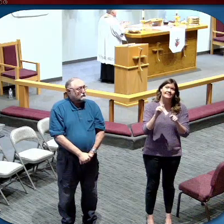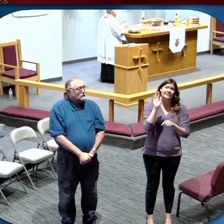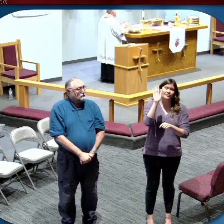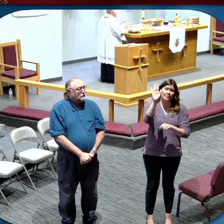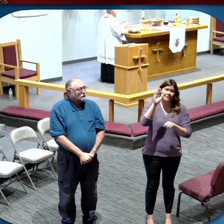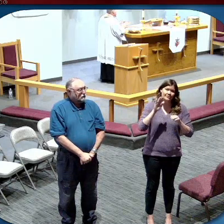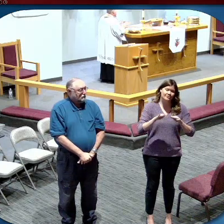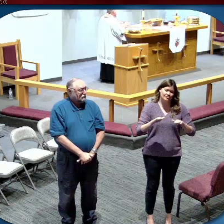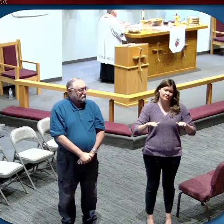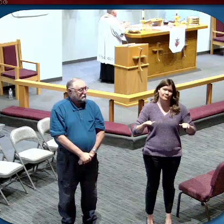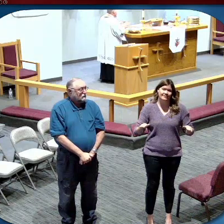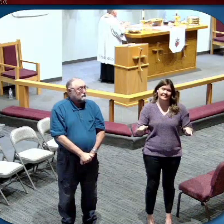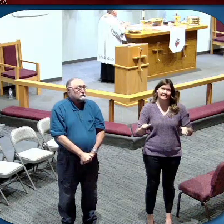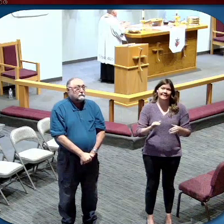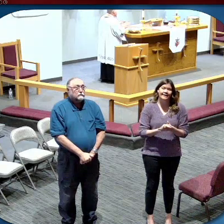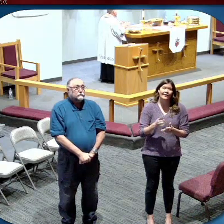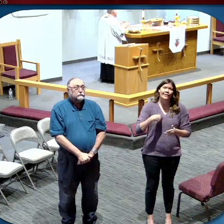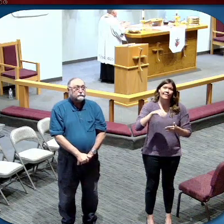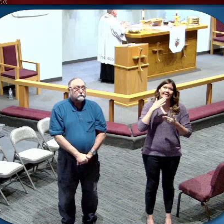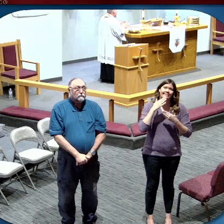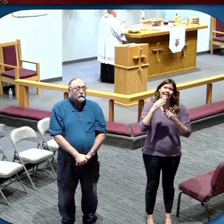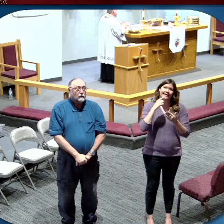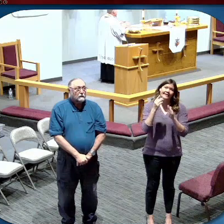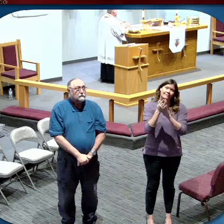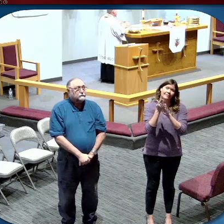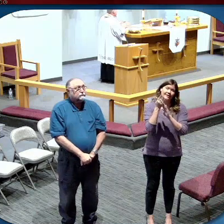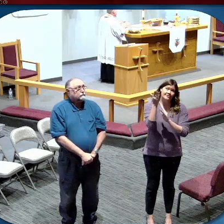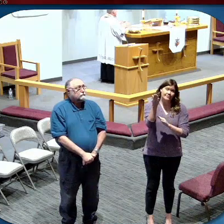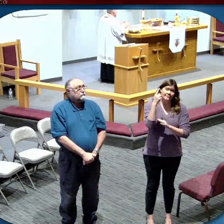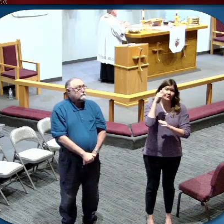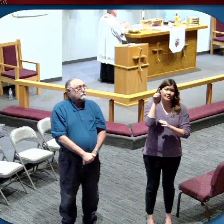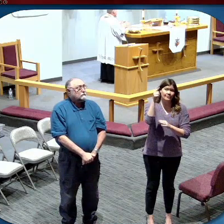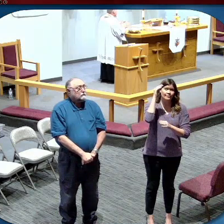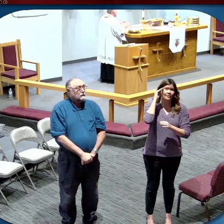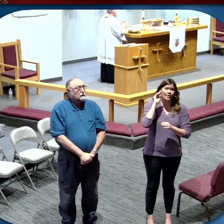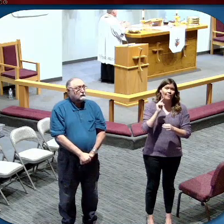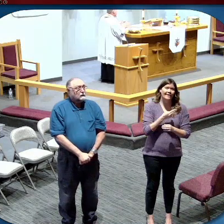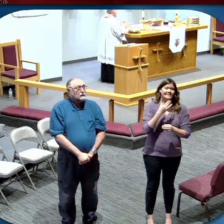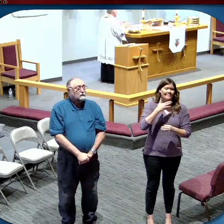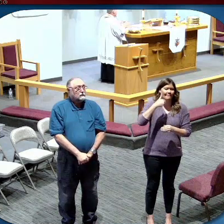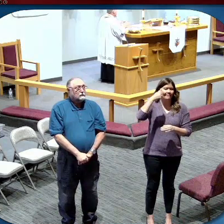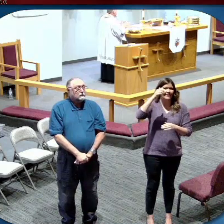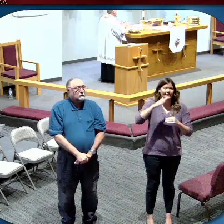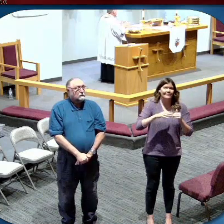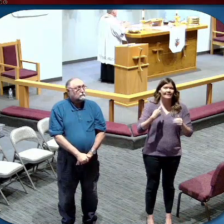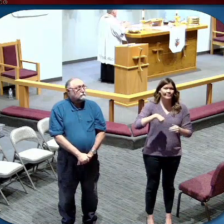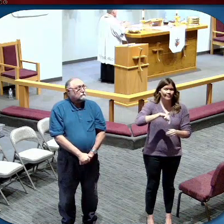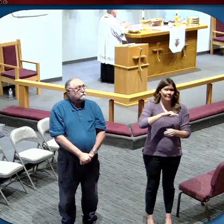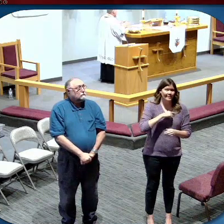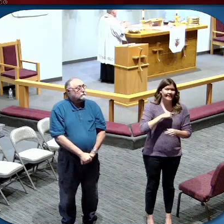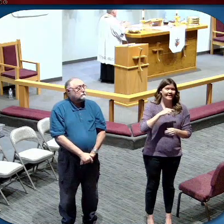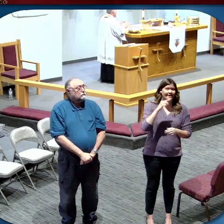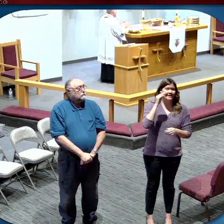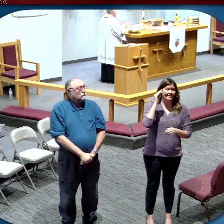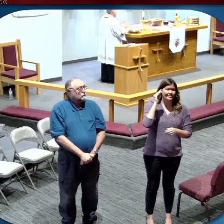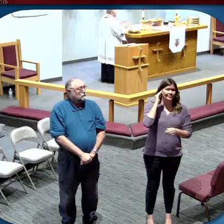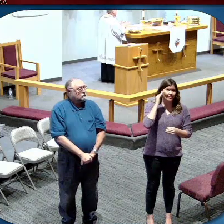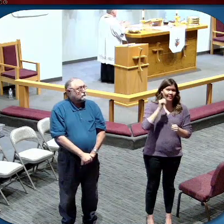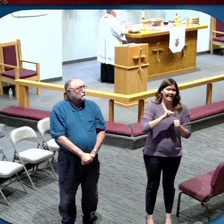and daughters. We give you thanks and praise for you know us better than we could know